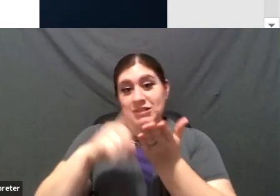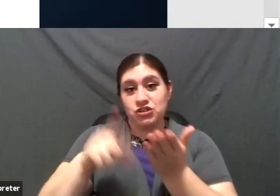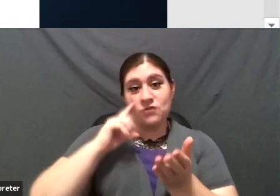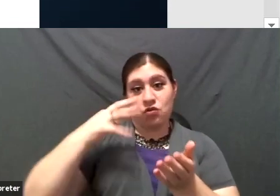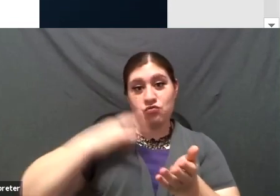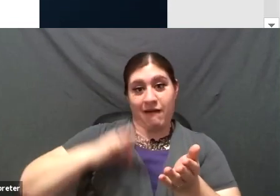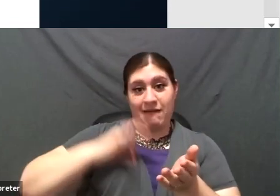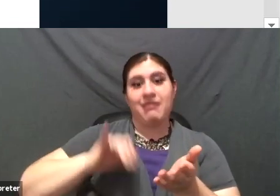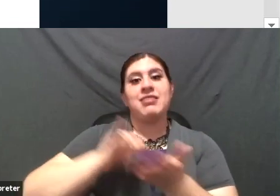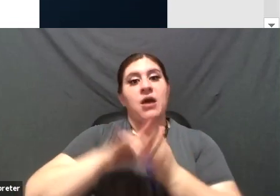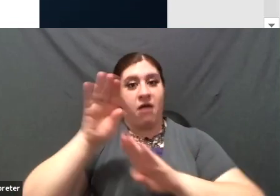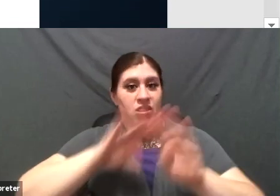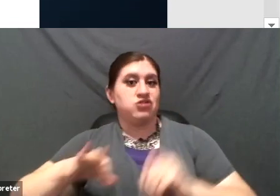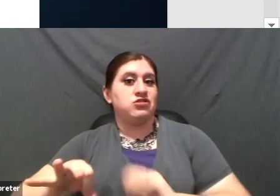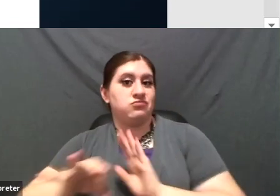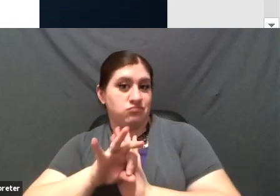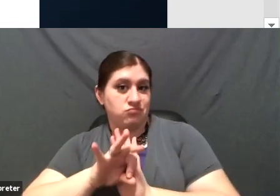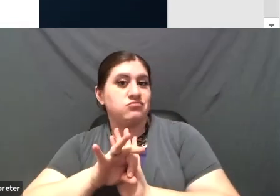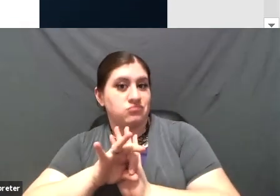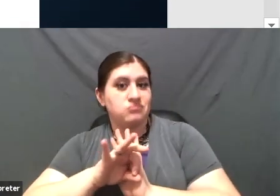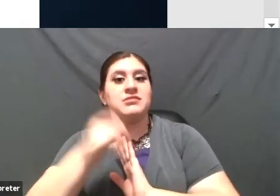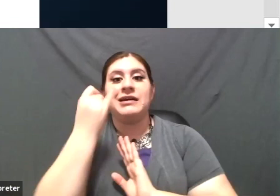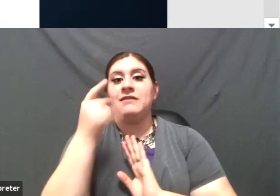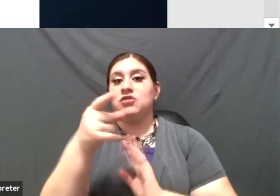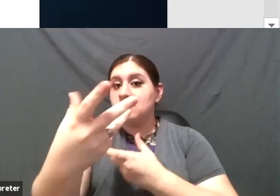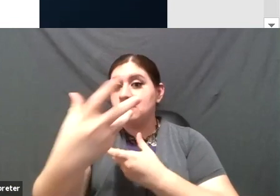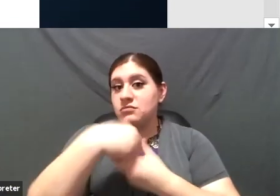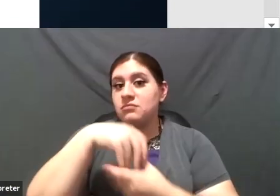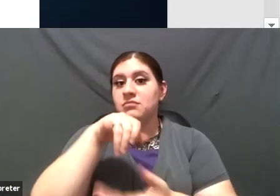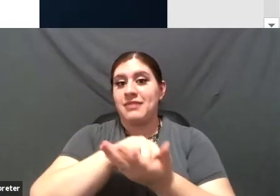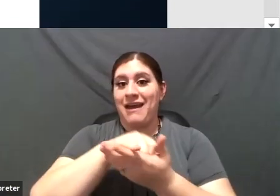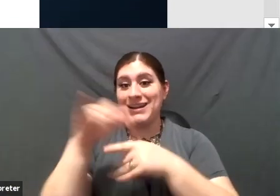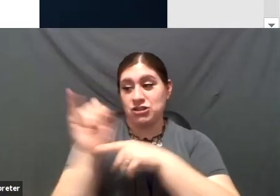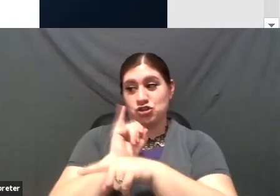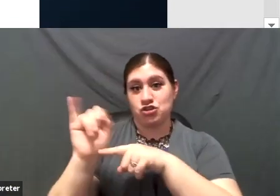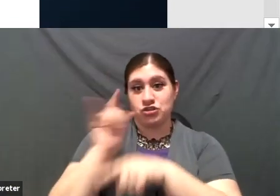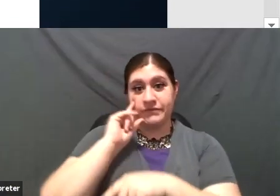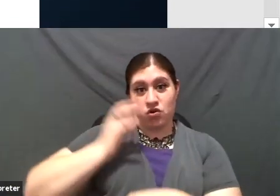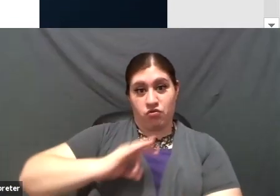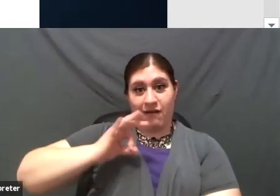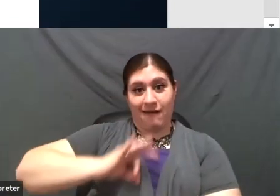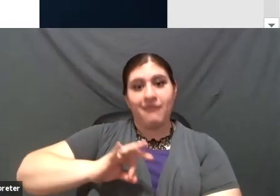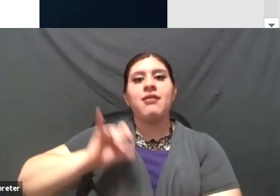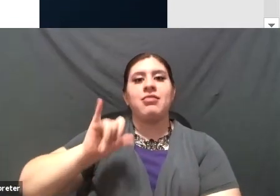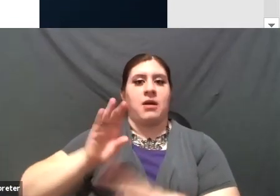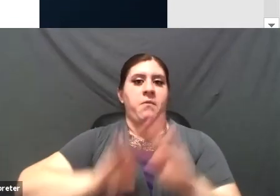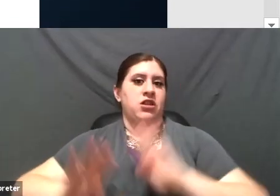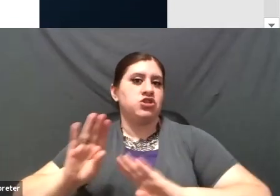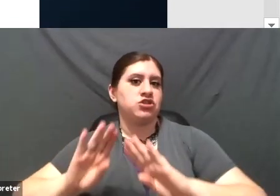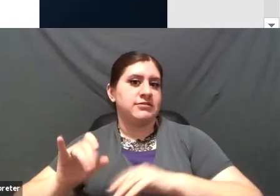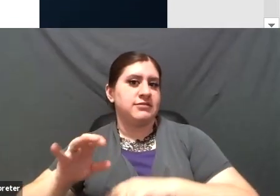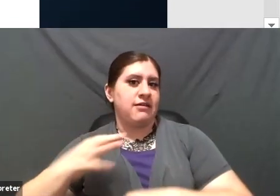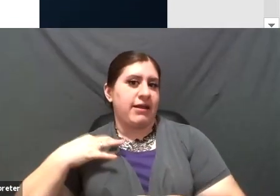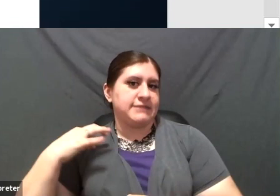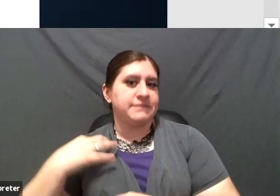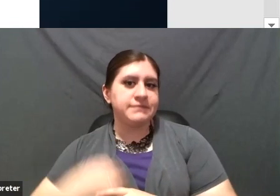be a biology elective. If you actually participated in an internship for credit, it would be a biology elective as